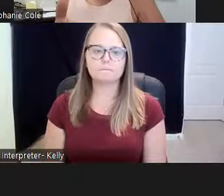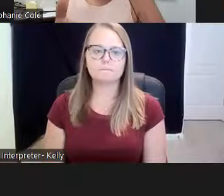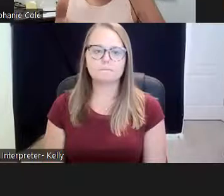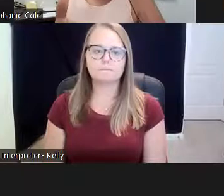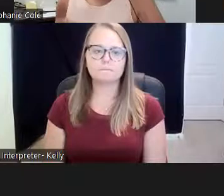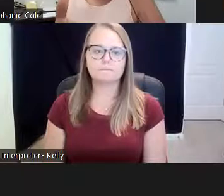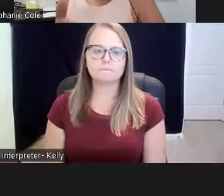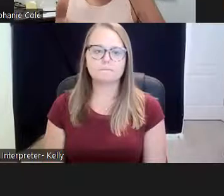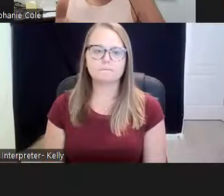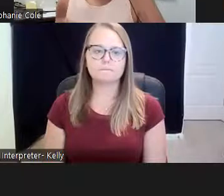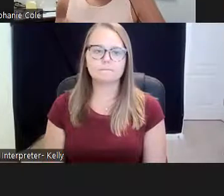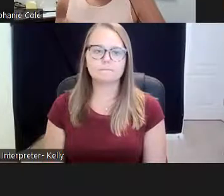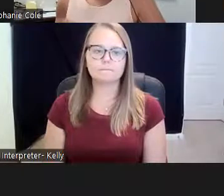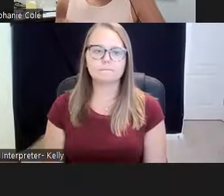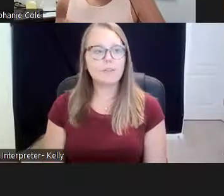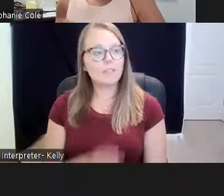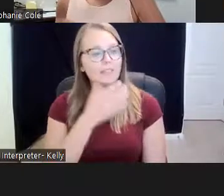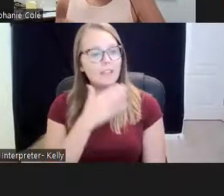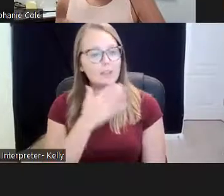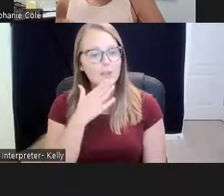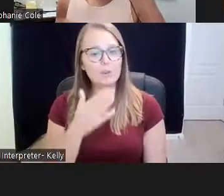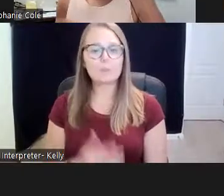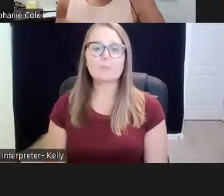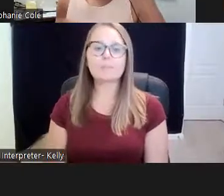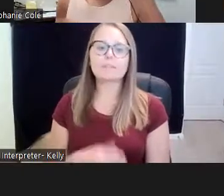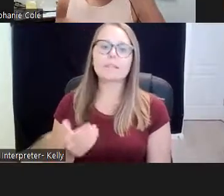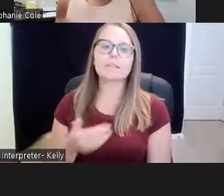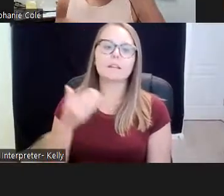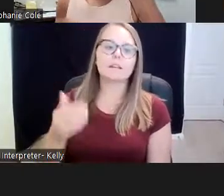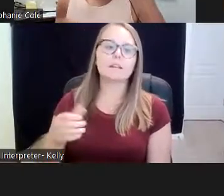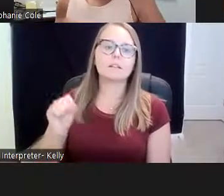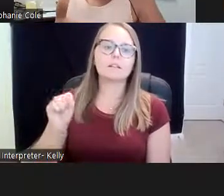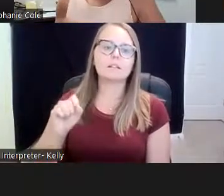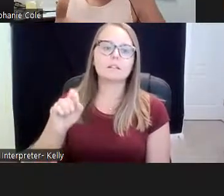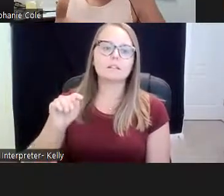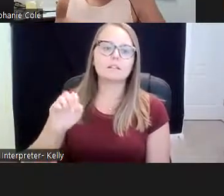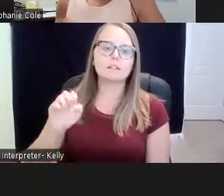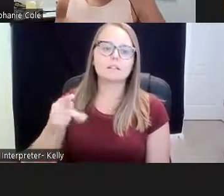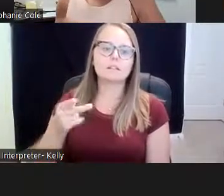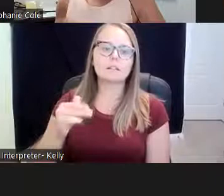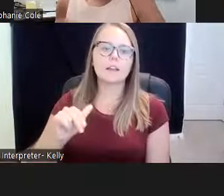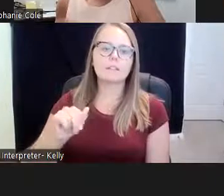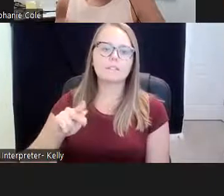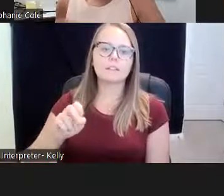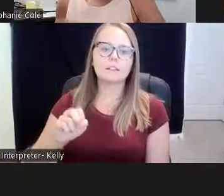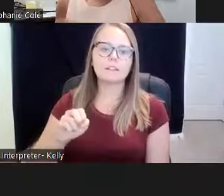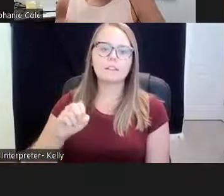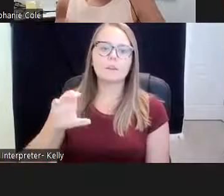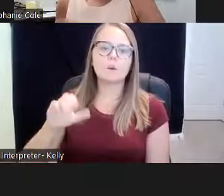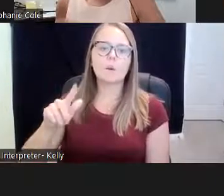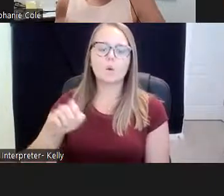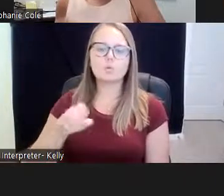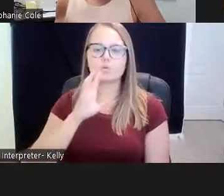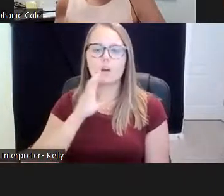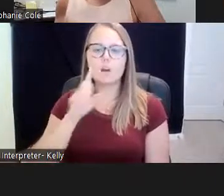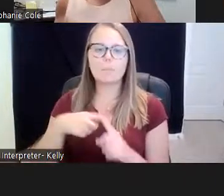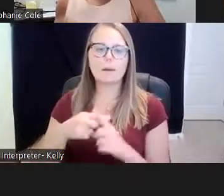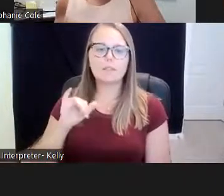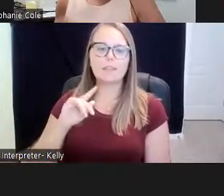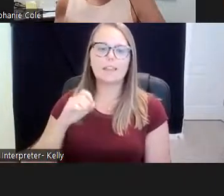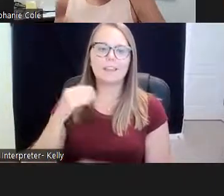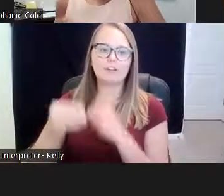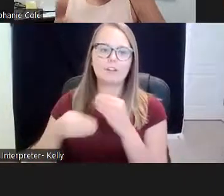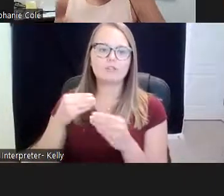Really appreciate learning more about what you're doing. Next, we have Stephanie Cole, who's going to talk about the Intergenerational University Connections, which